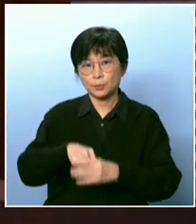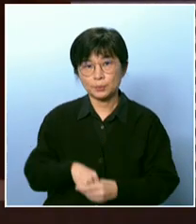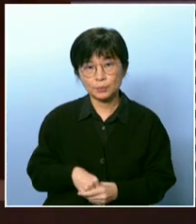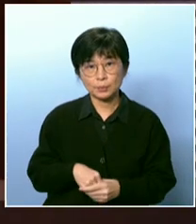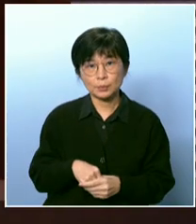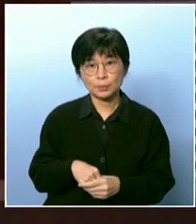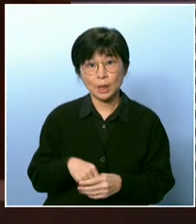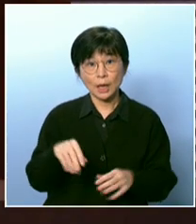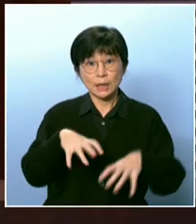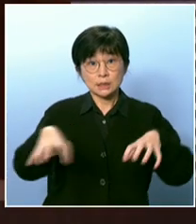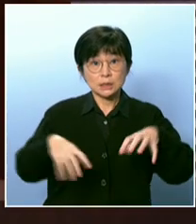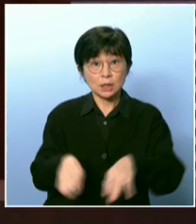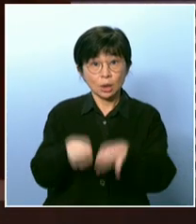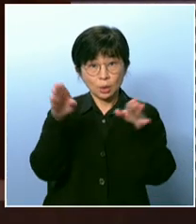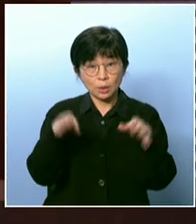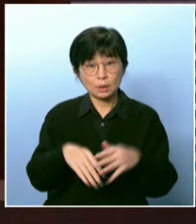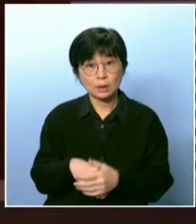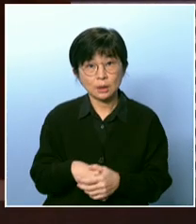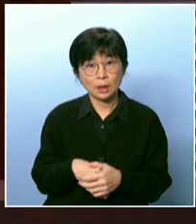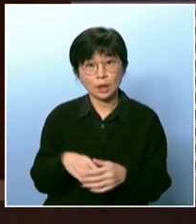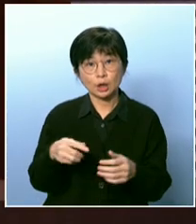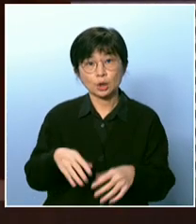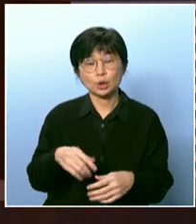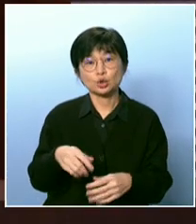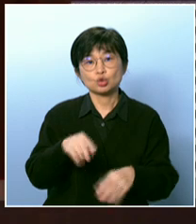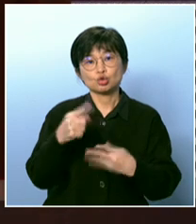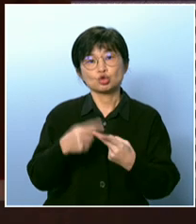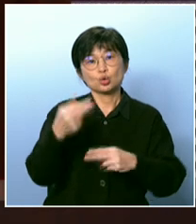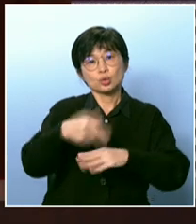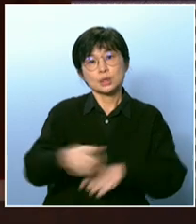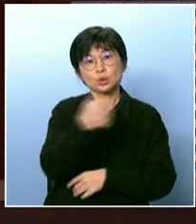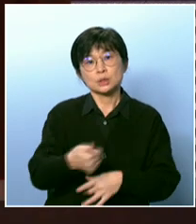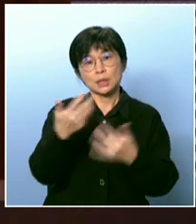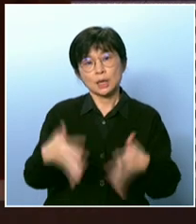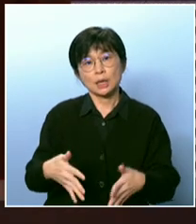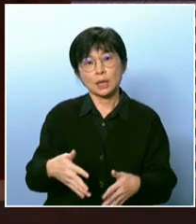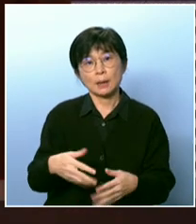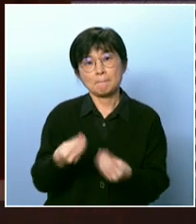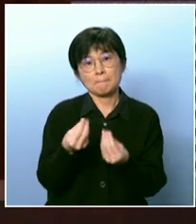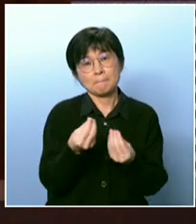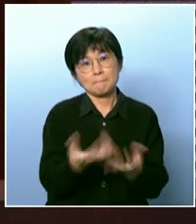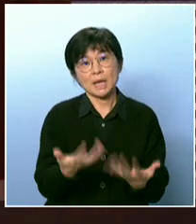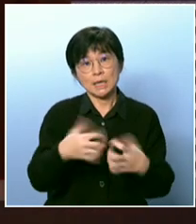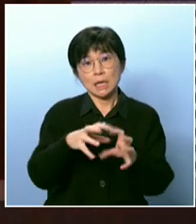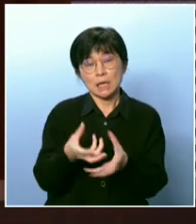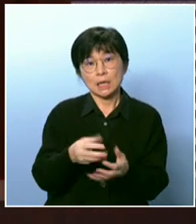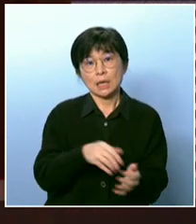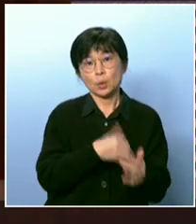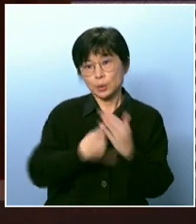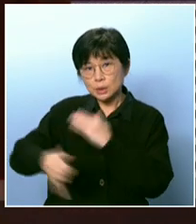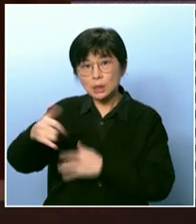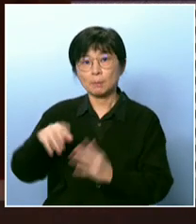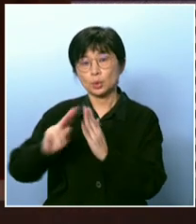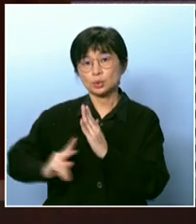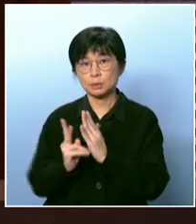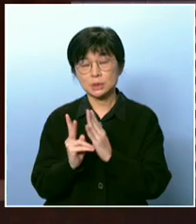is granted, and then the design will be done by the Housing Society and they'll do the construction works.